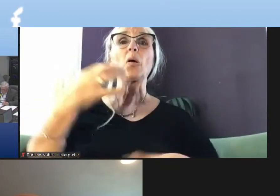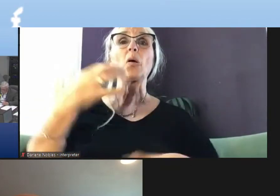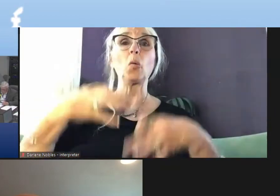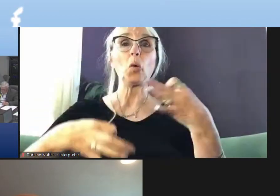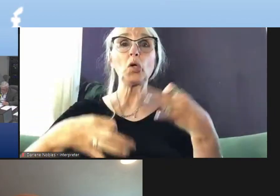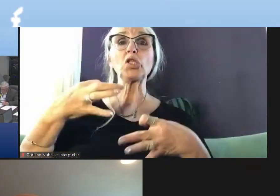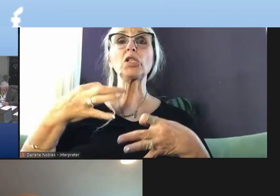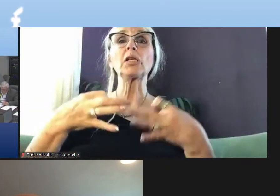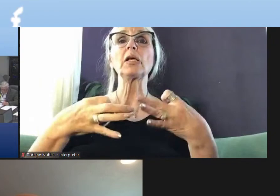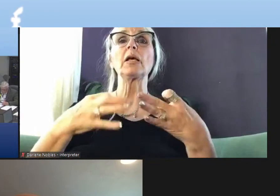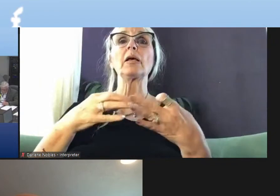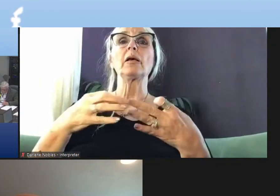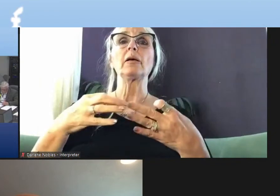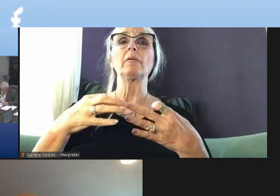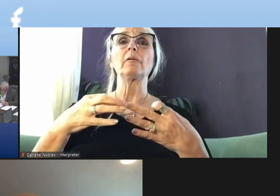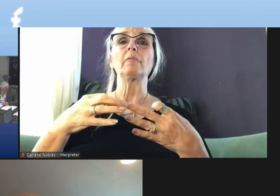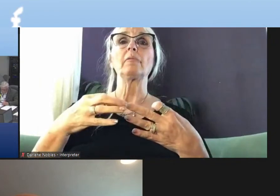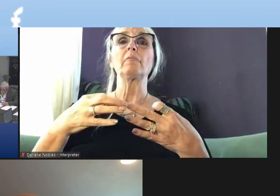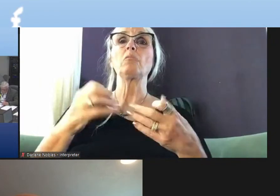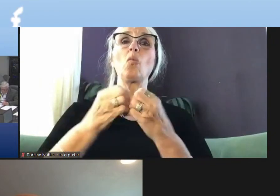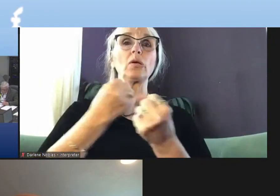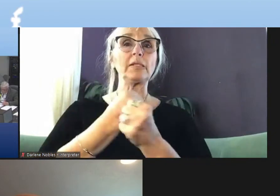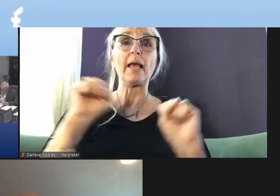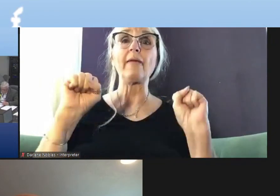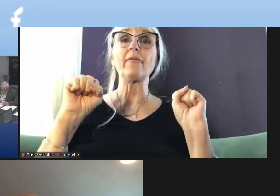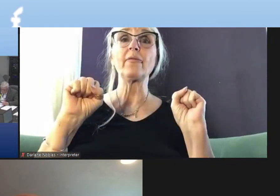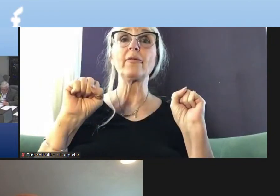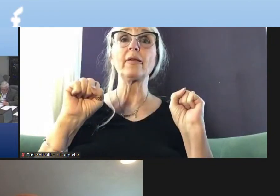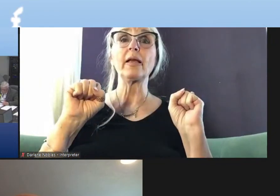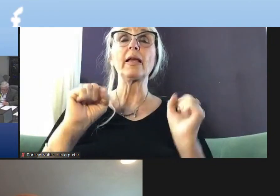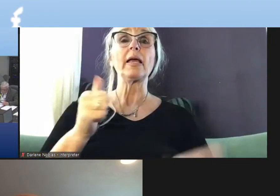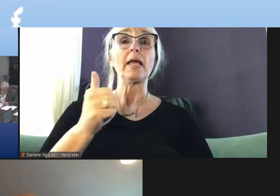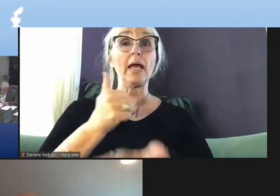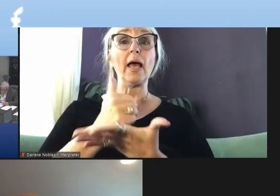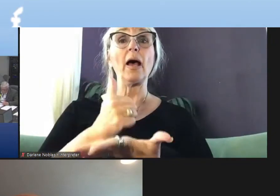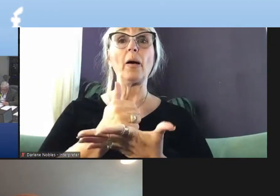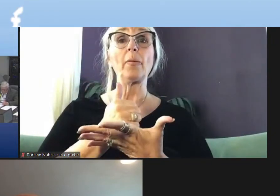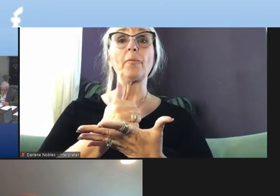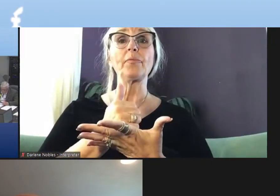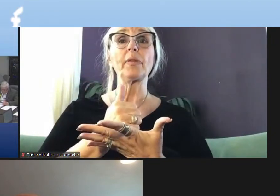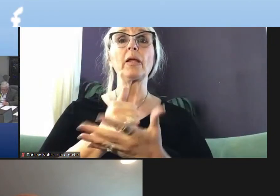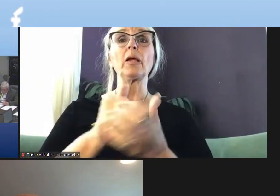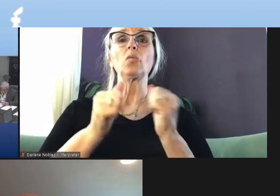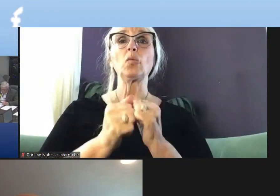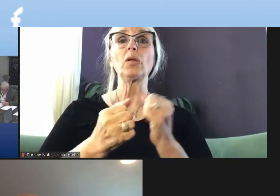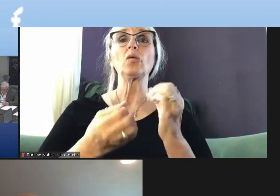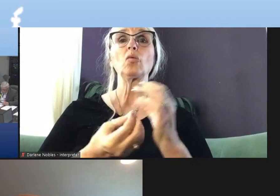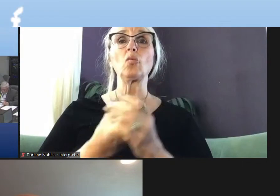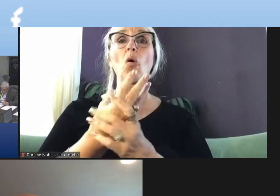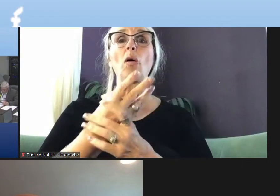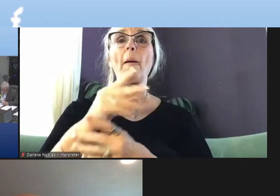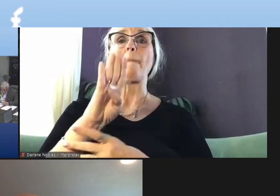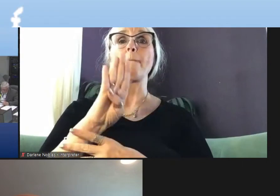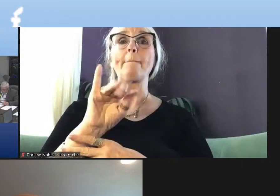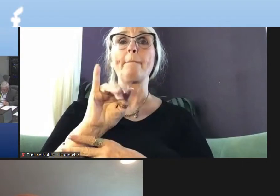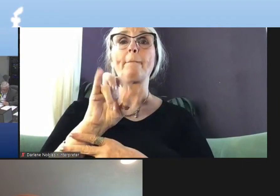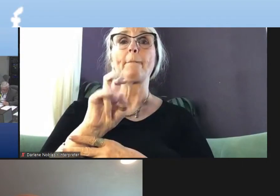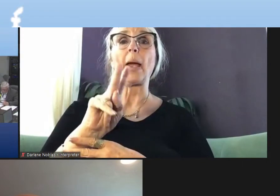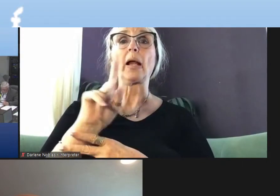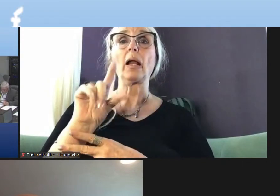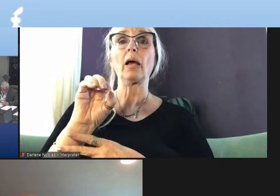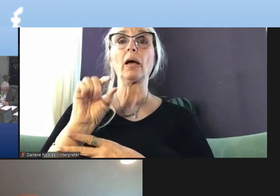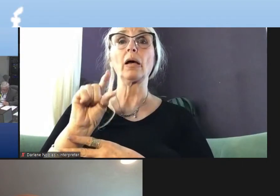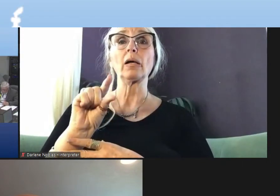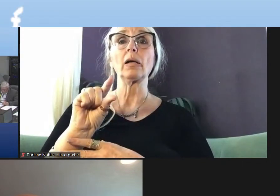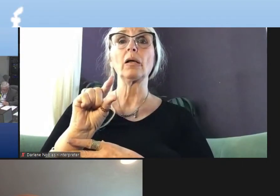meet safely, and it'll help deal with the growing backlog. We've been having to